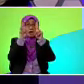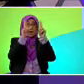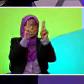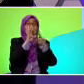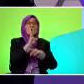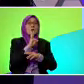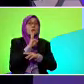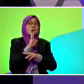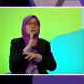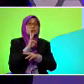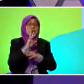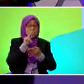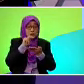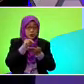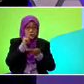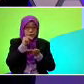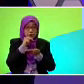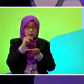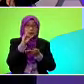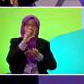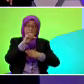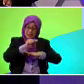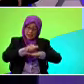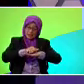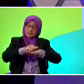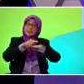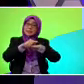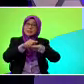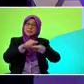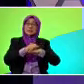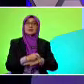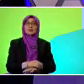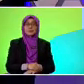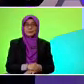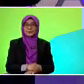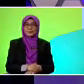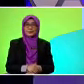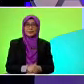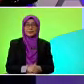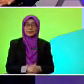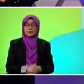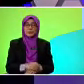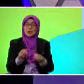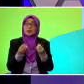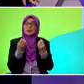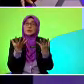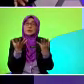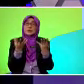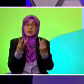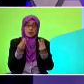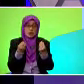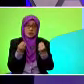and nutrients, and last but not least, suitable acidity. So how are we going to investigate on these